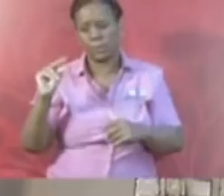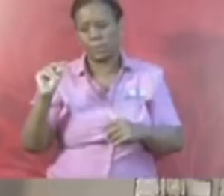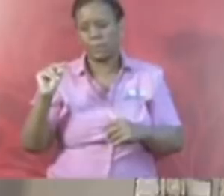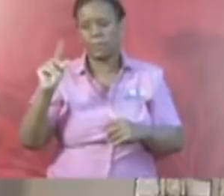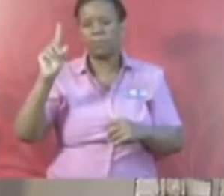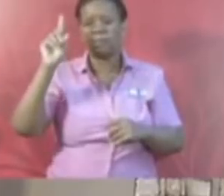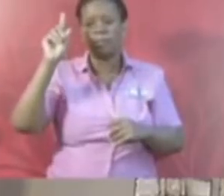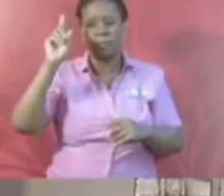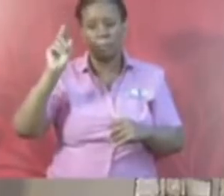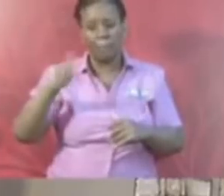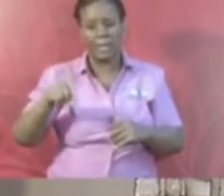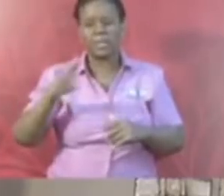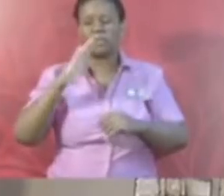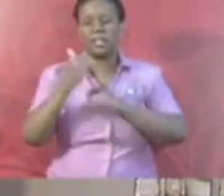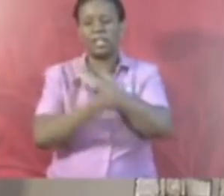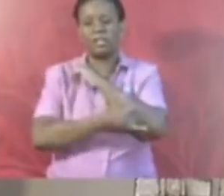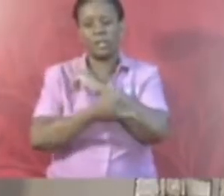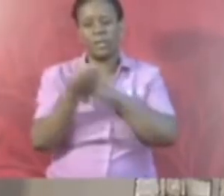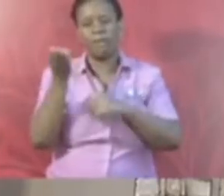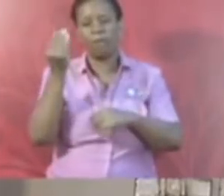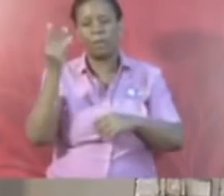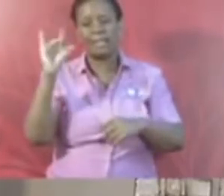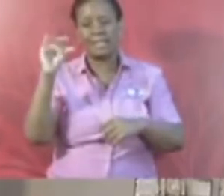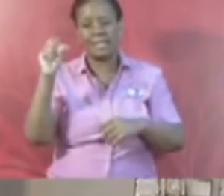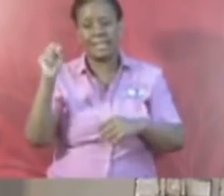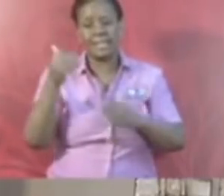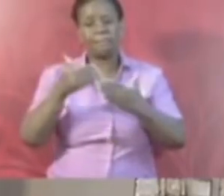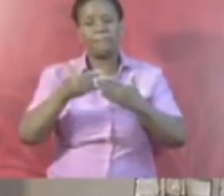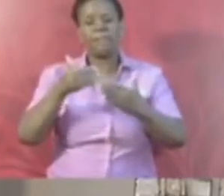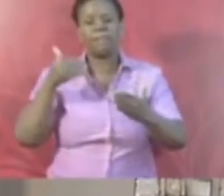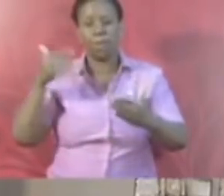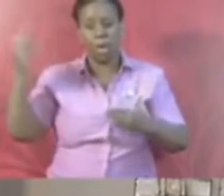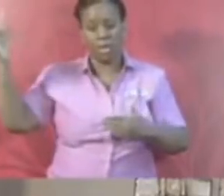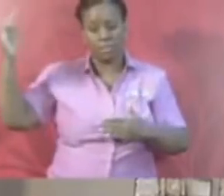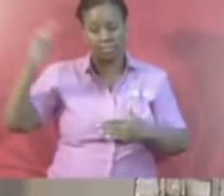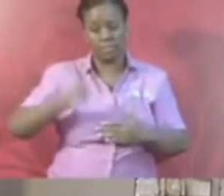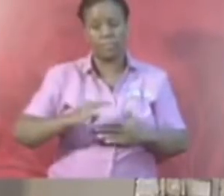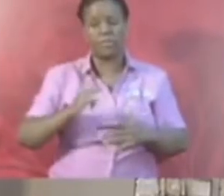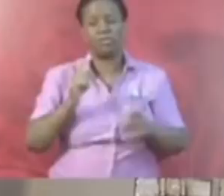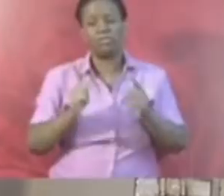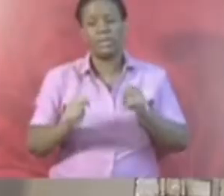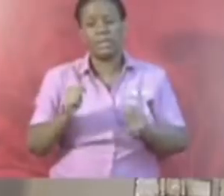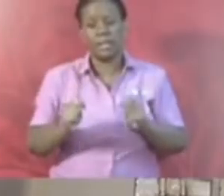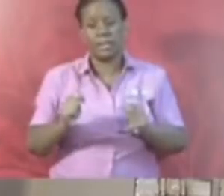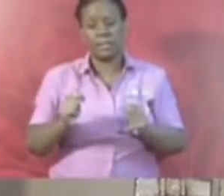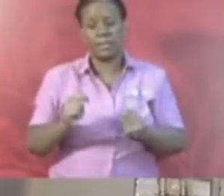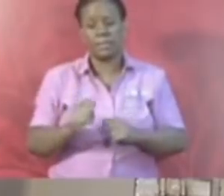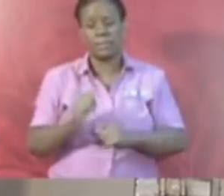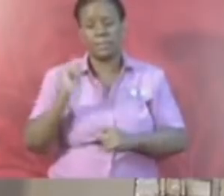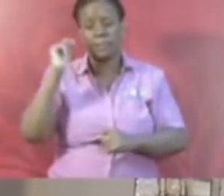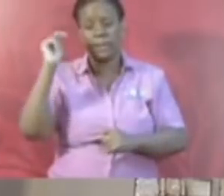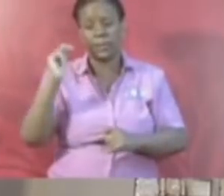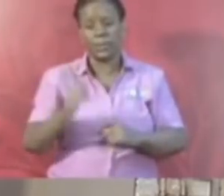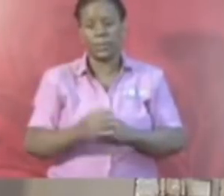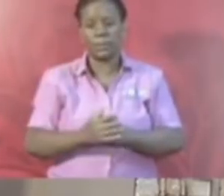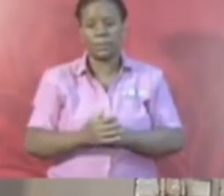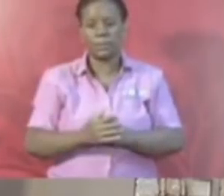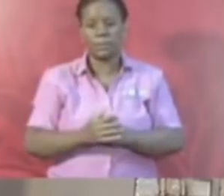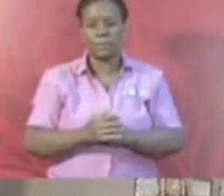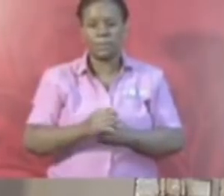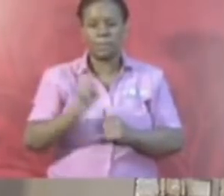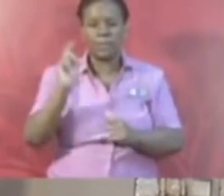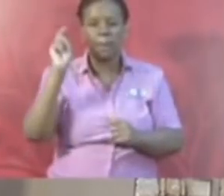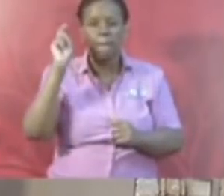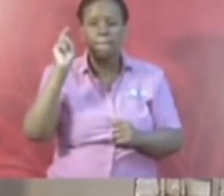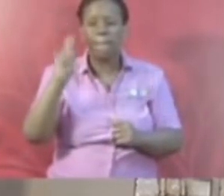for 14 days prior to arriving in Trinidad and Tobago via a low risk country. You must produce, this is for persons in